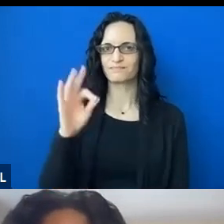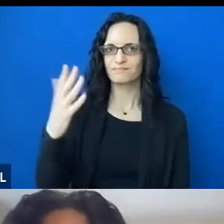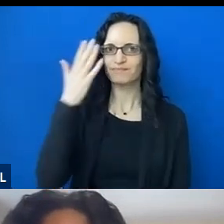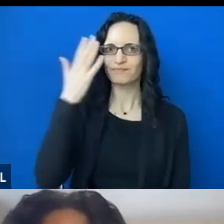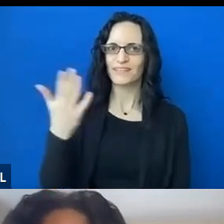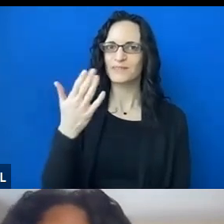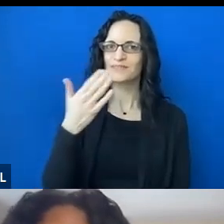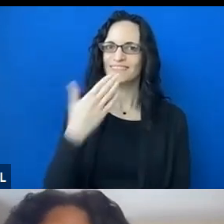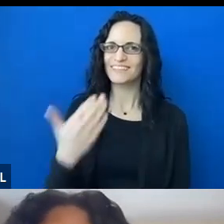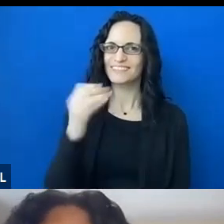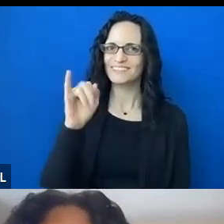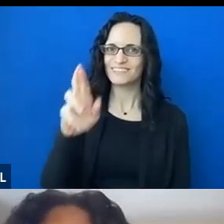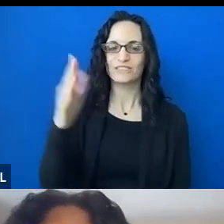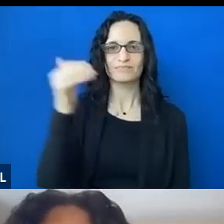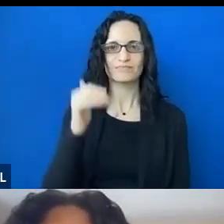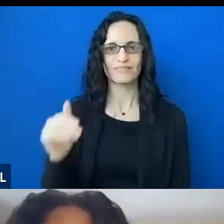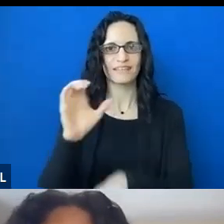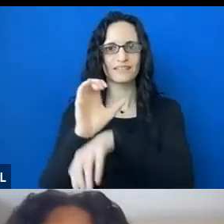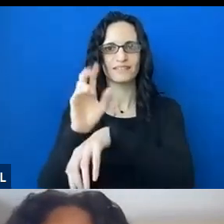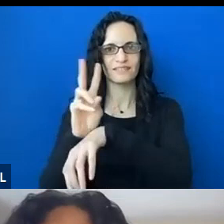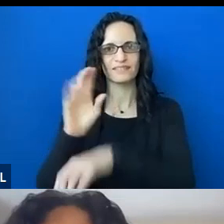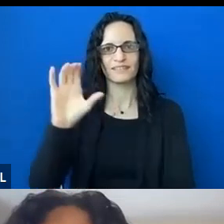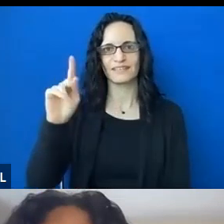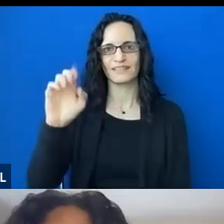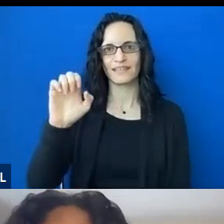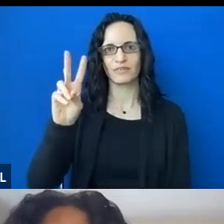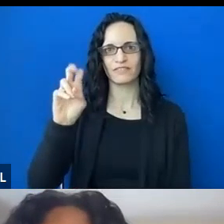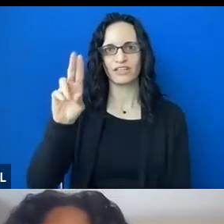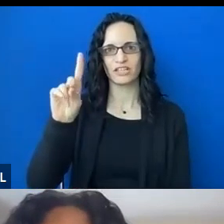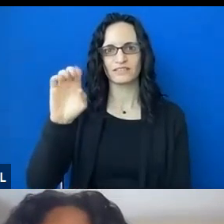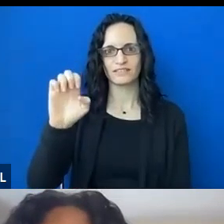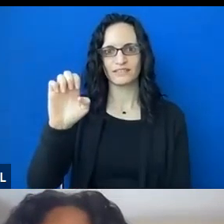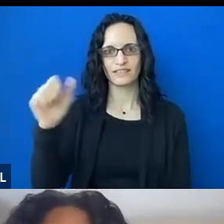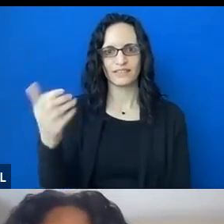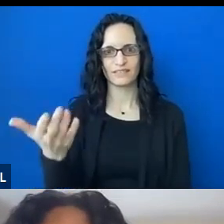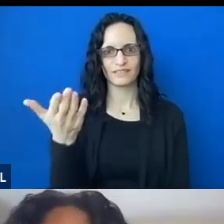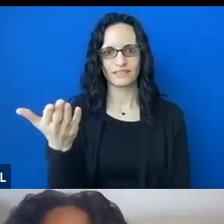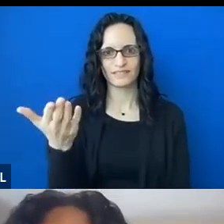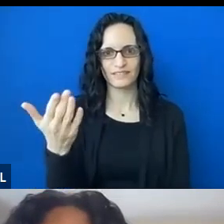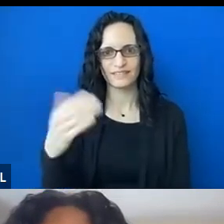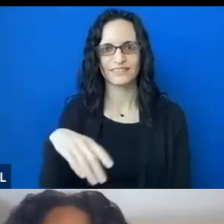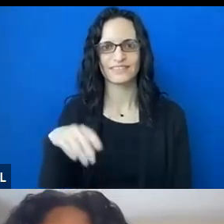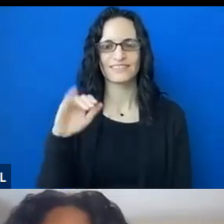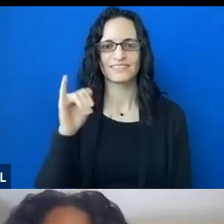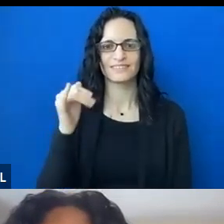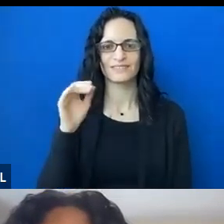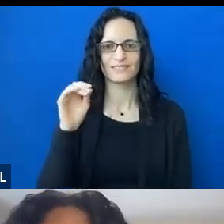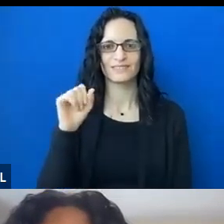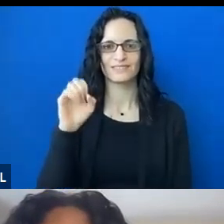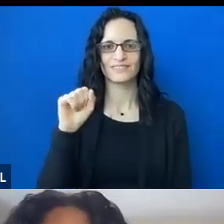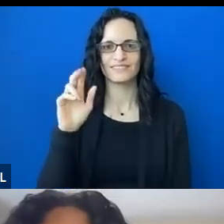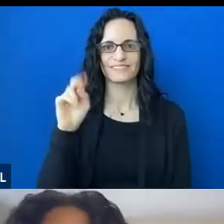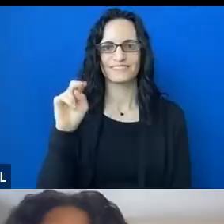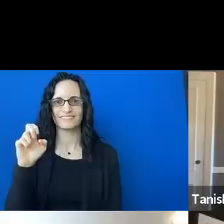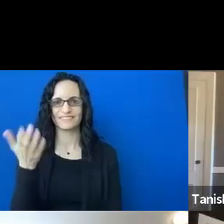Cape Verdean interpreter is Josiane Lopes. Ms. Lopes? Thank you, sir. Bom dia, meu nome é